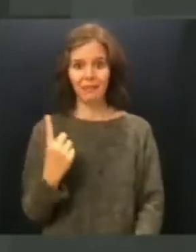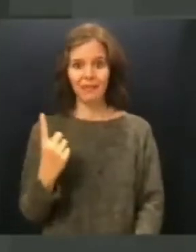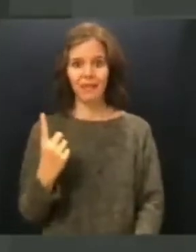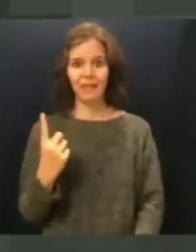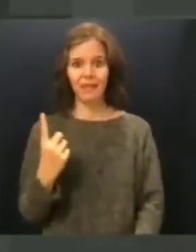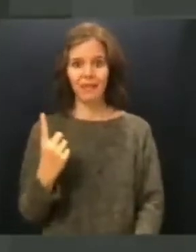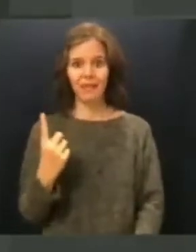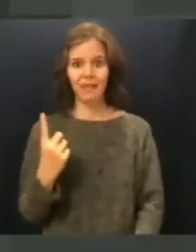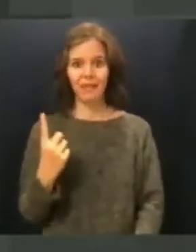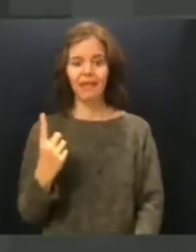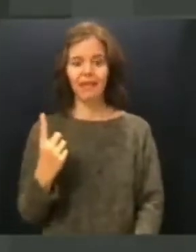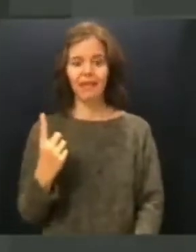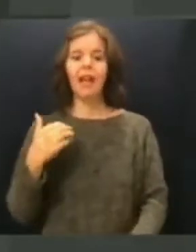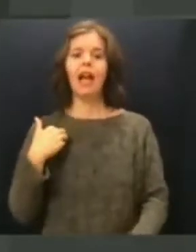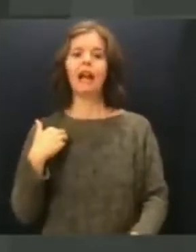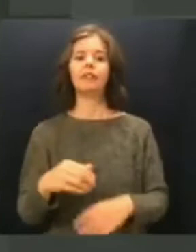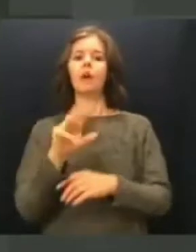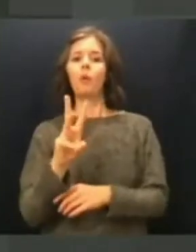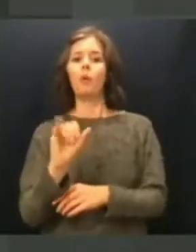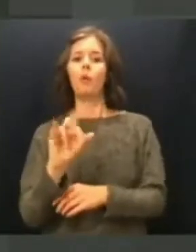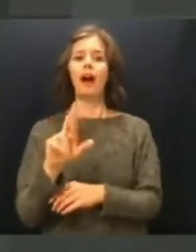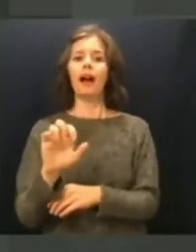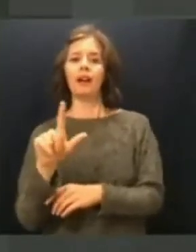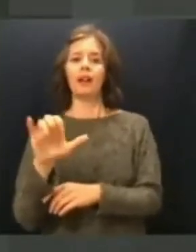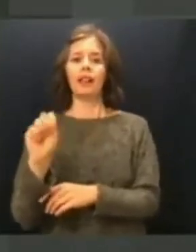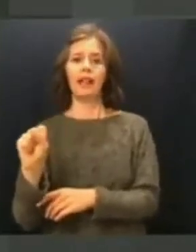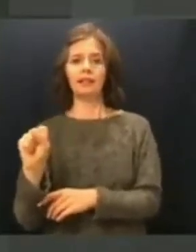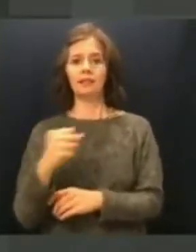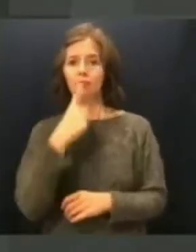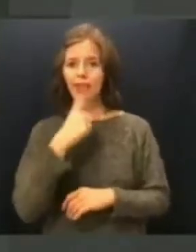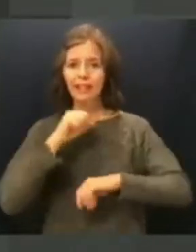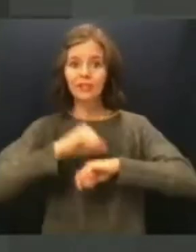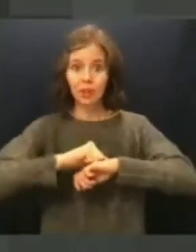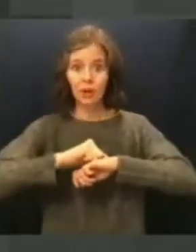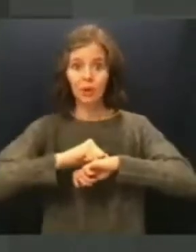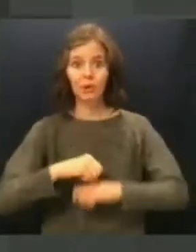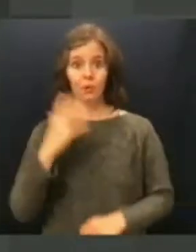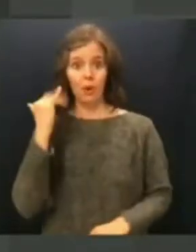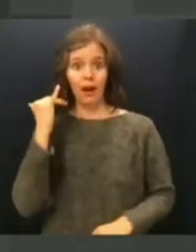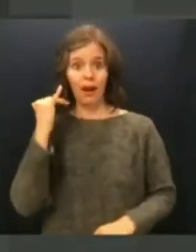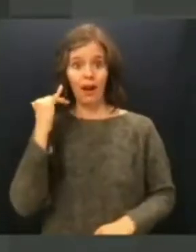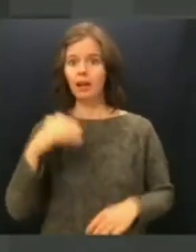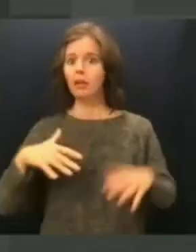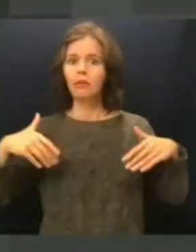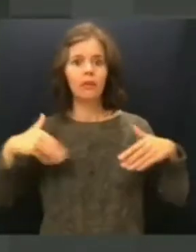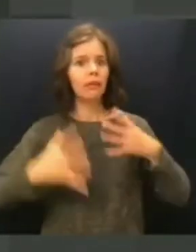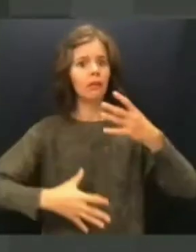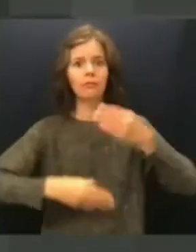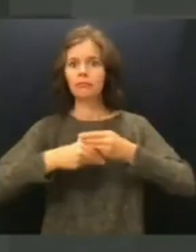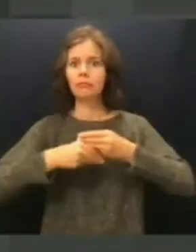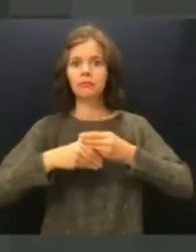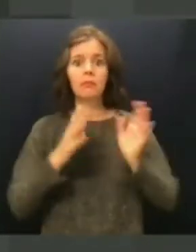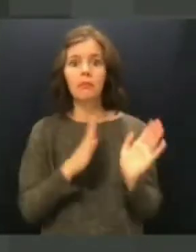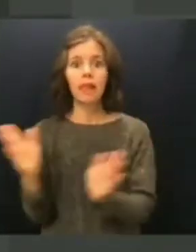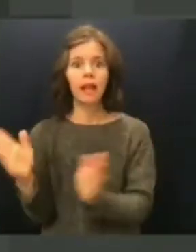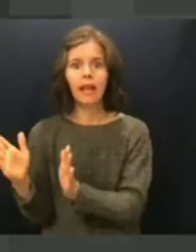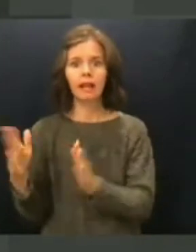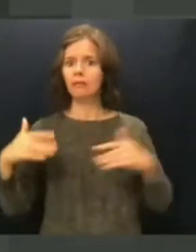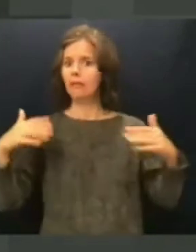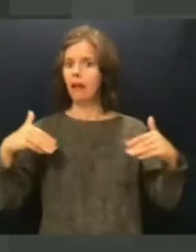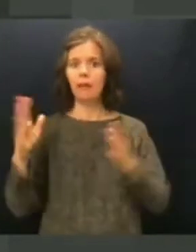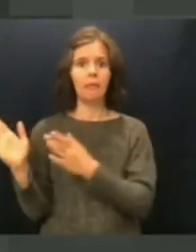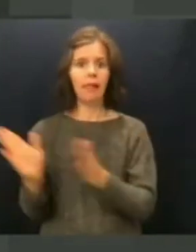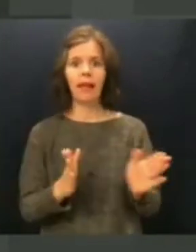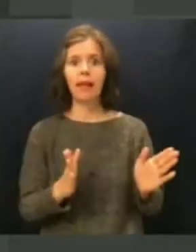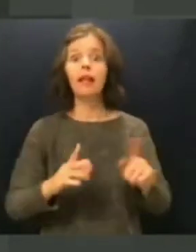sensor. Yes. We didn't even plan to add it, but then when we started playtesting, we're like, wait, we got wireless redstone, and